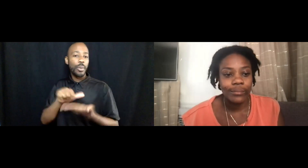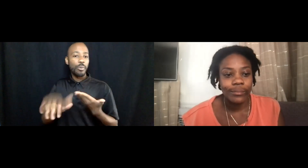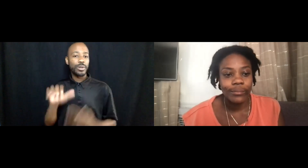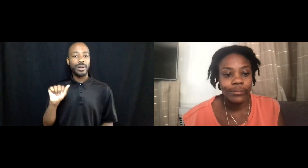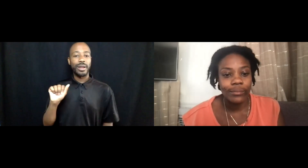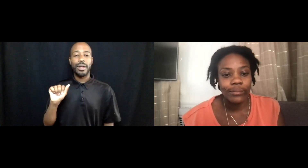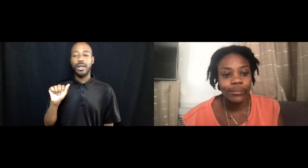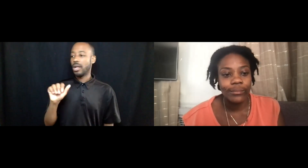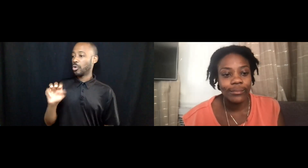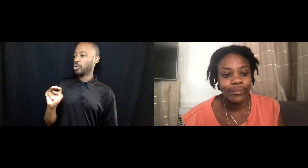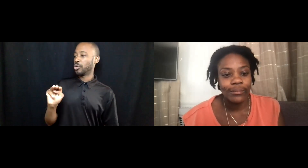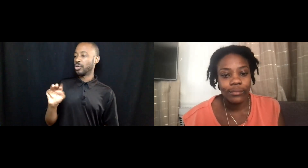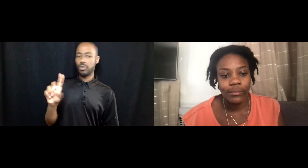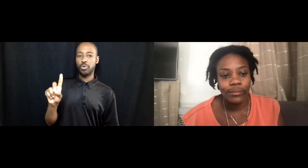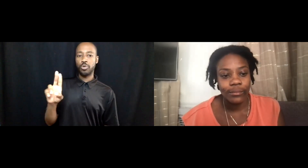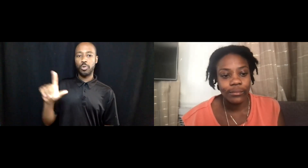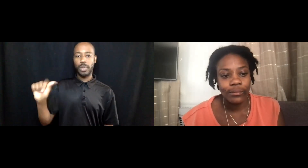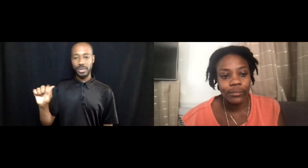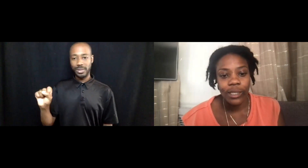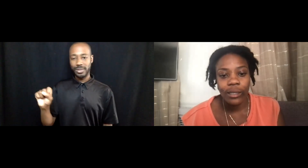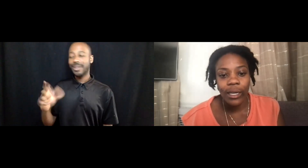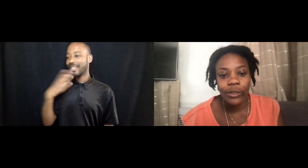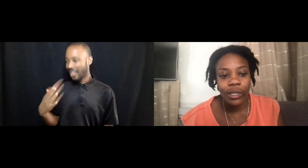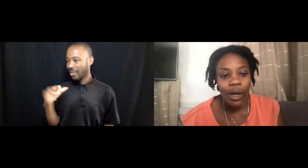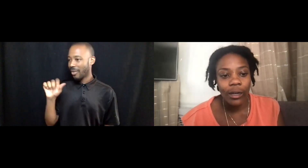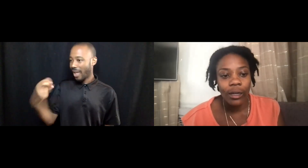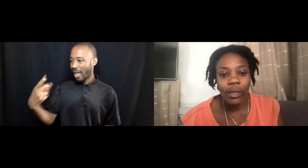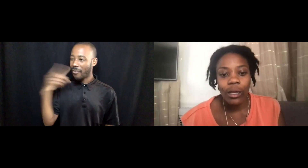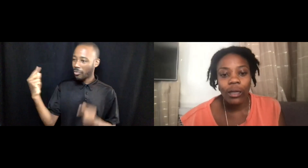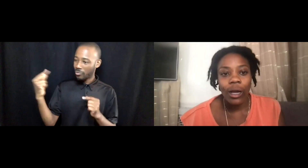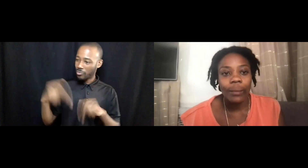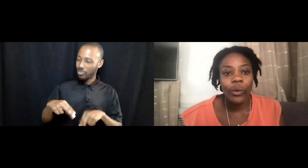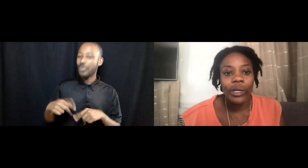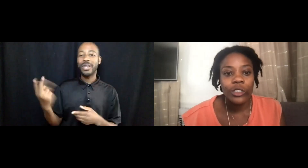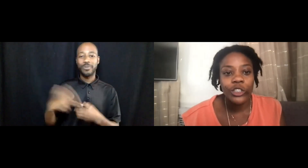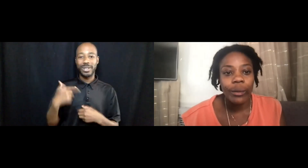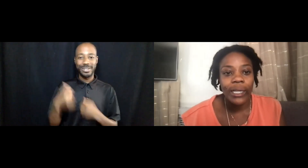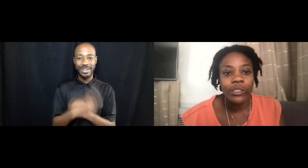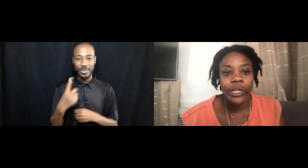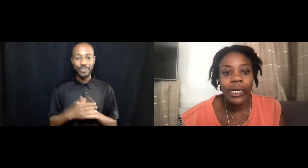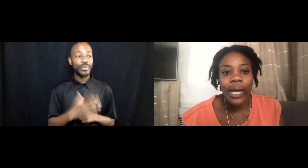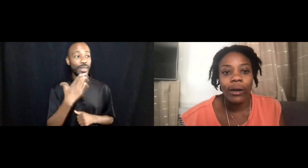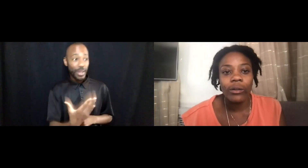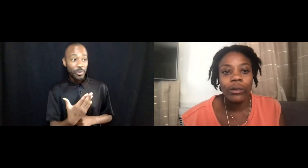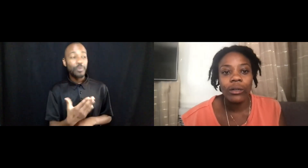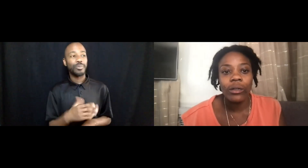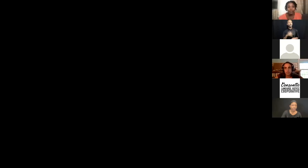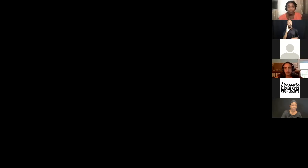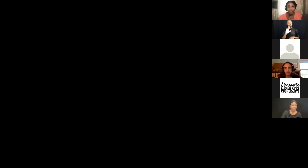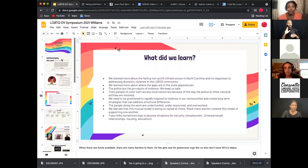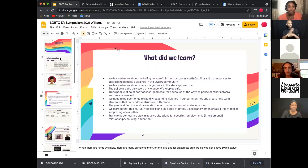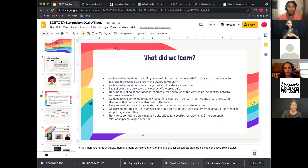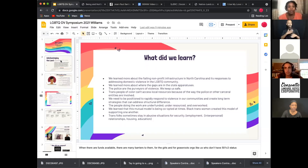much for being here and being part of this. Thank you, Scott. I am going to share my screen now.